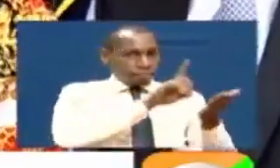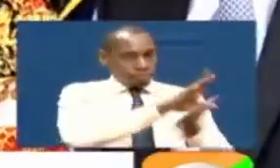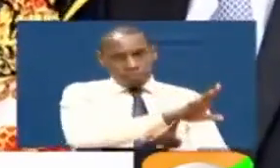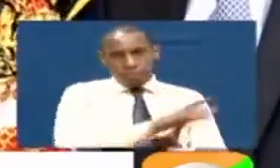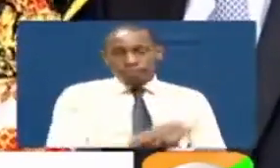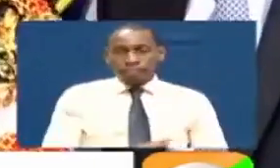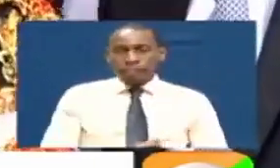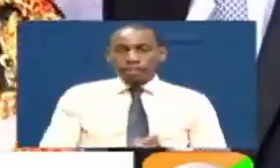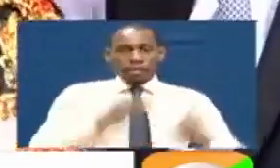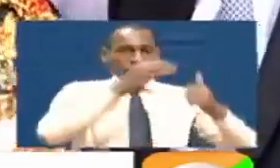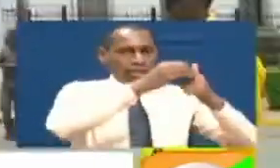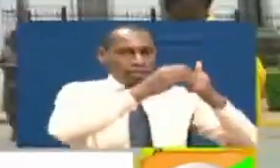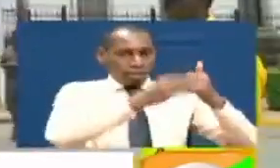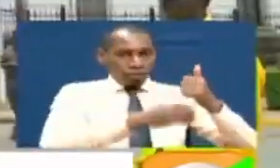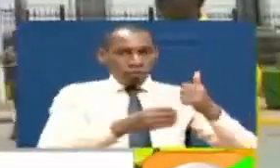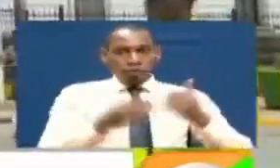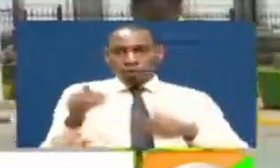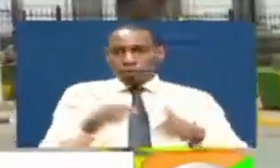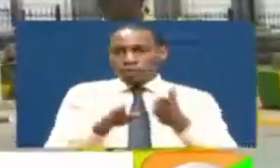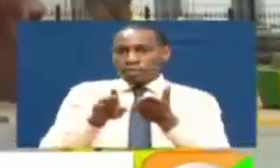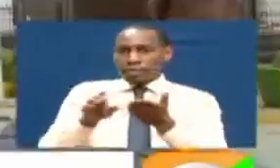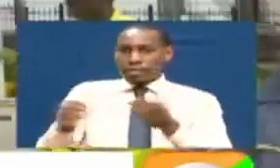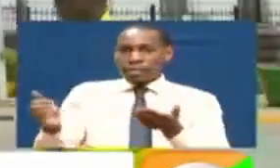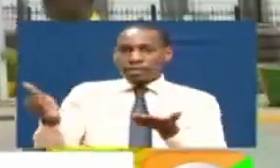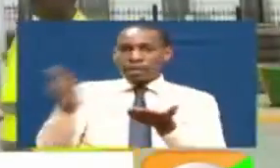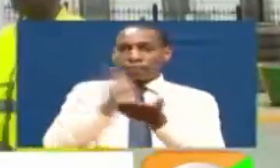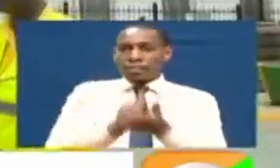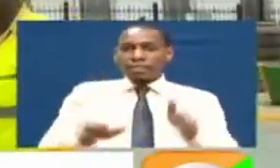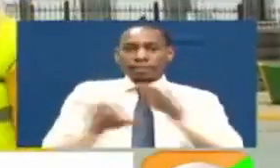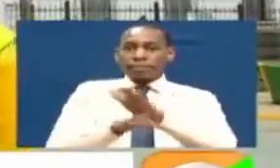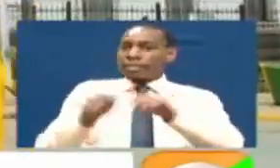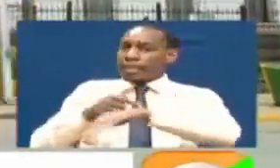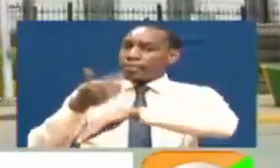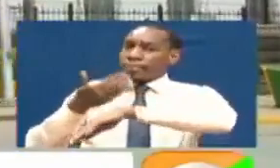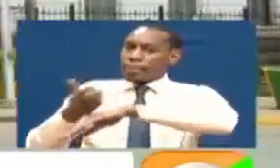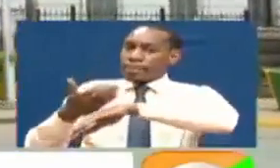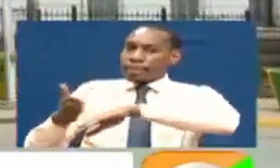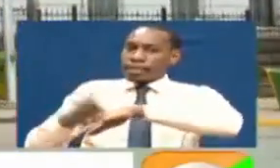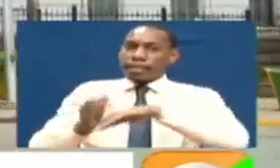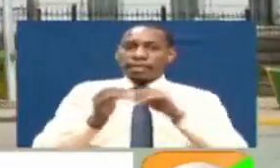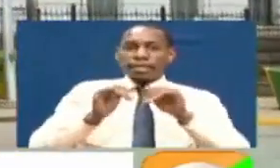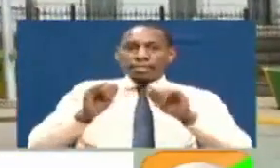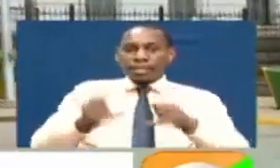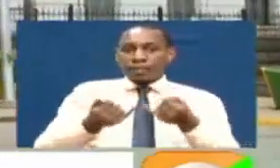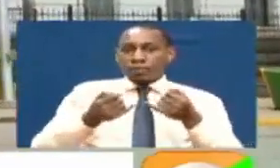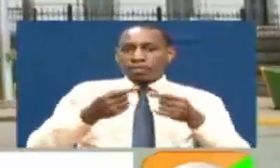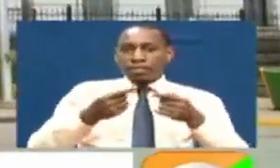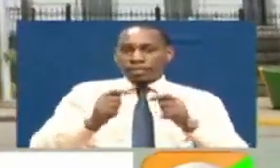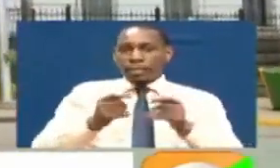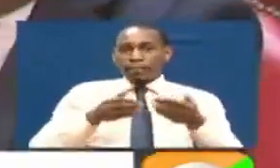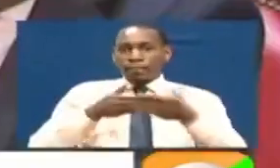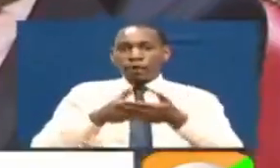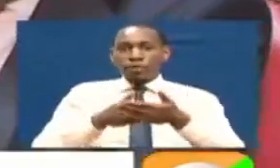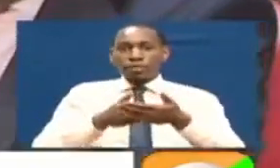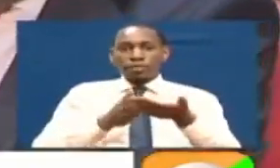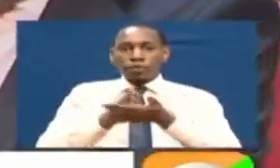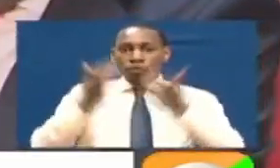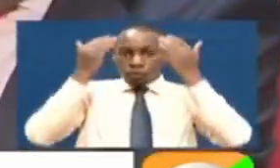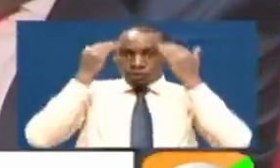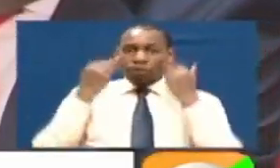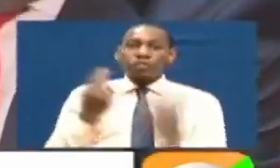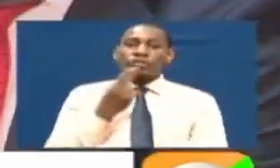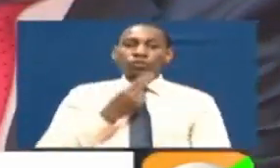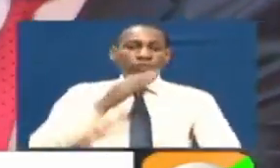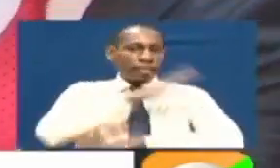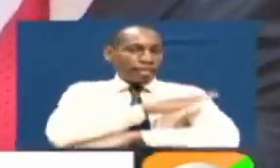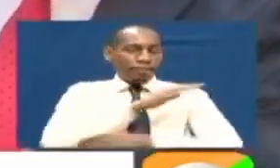end. Sonko spurned chances to nominate a deputy until it was too late. His latest attempt was thwarted by the court. Tuesday